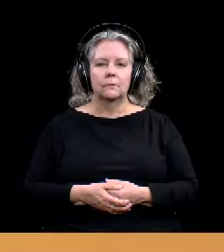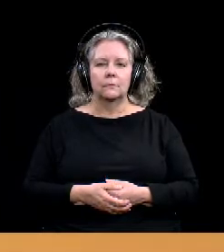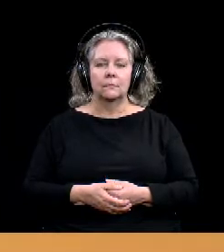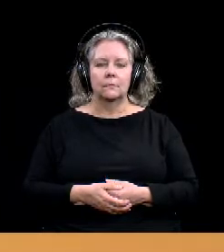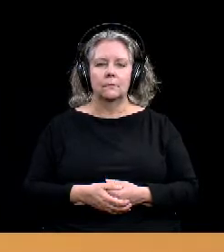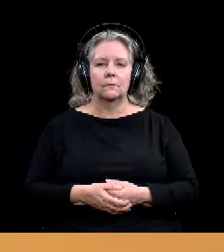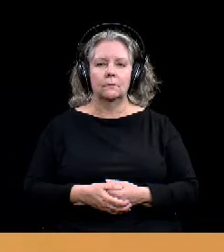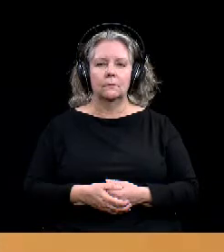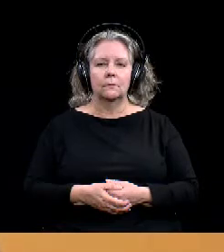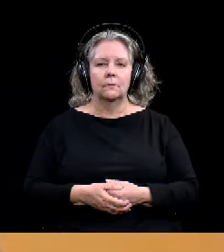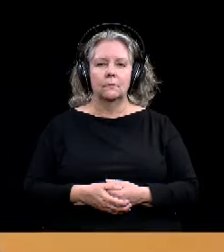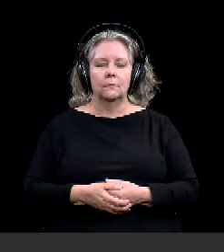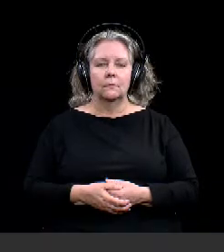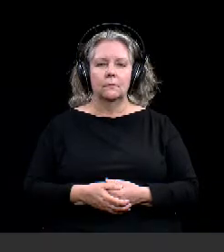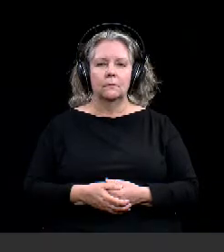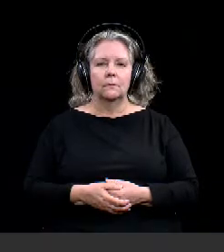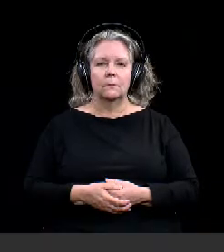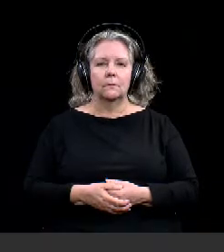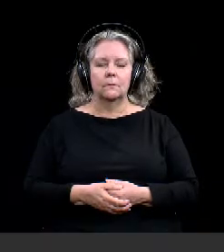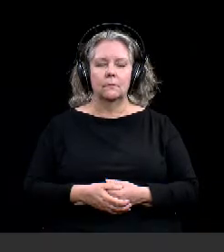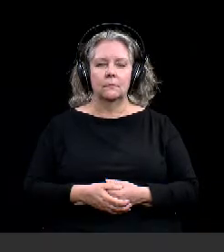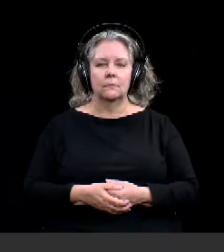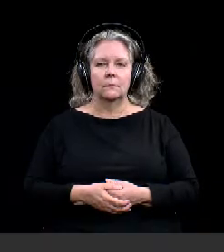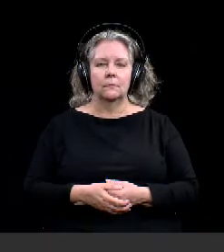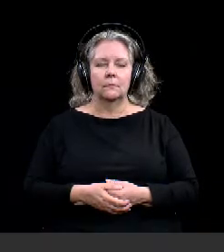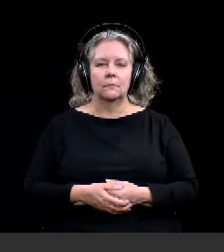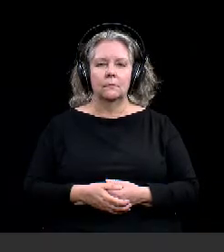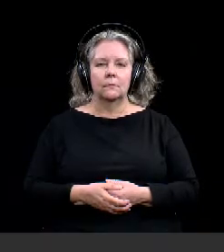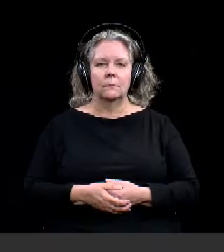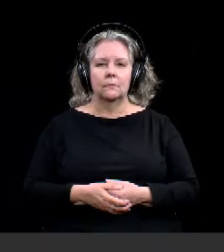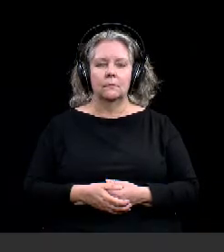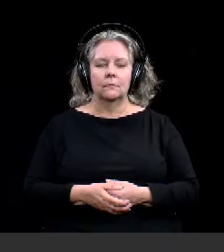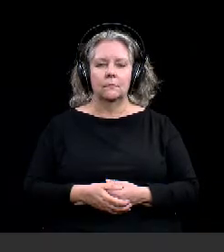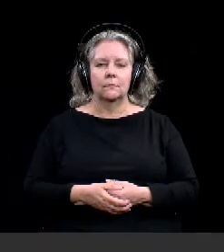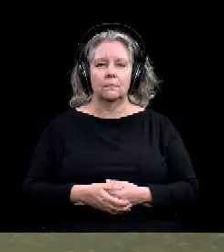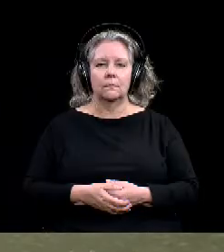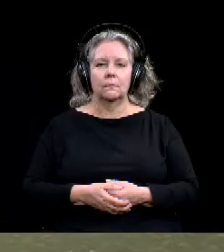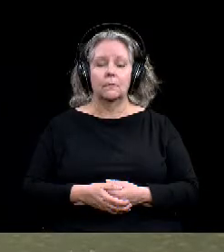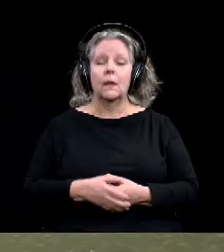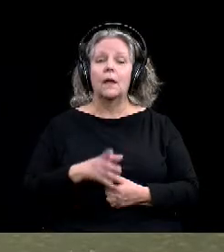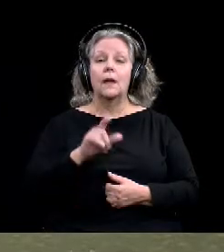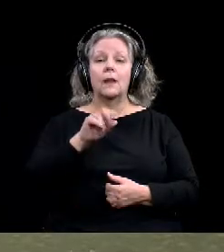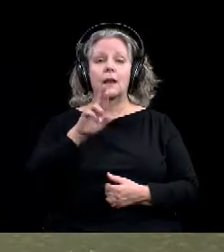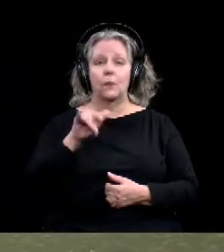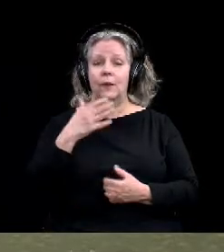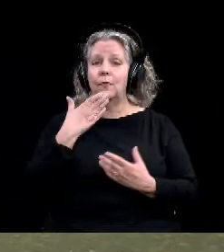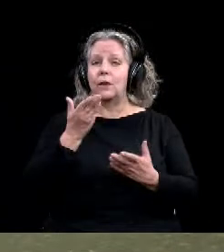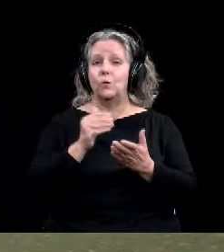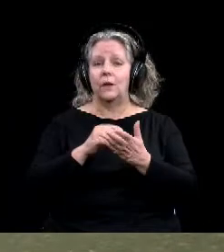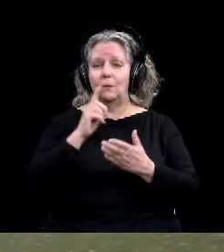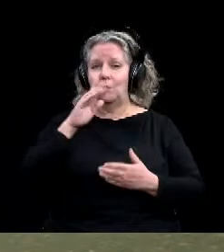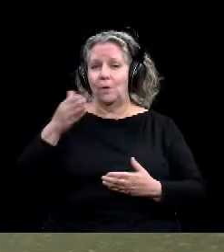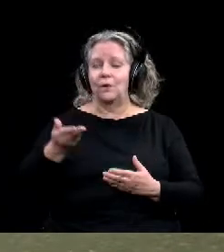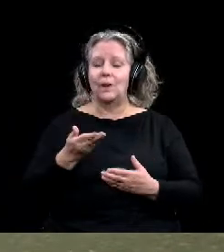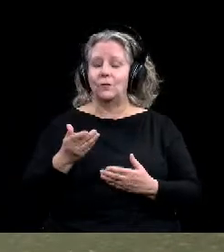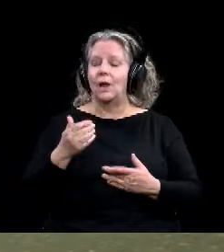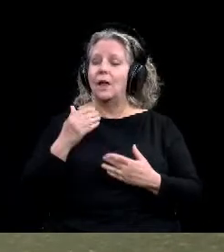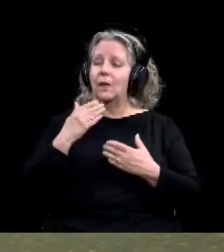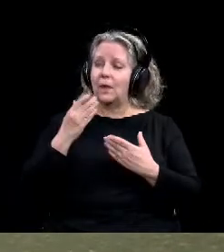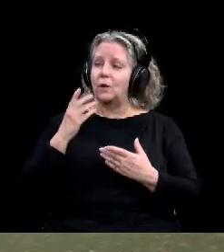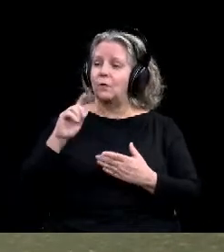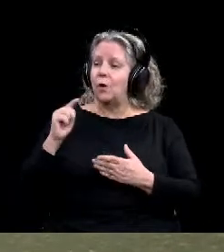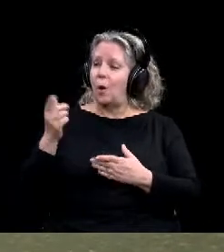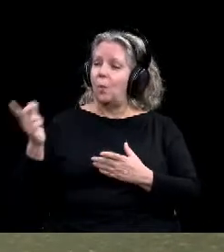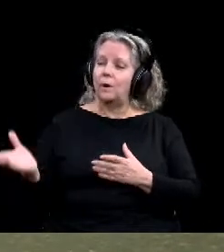wccc.tv. Larry, thank you again for the invitation. Thank you for always joining us and helping us provide that information out there. Joining us